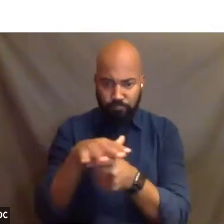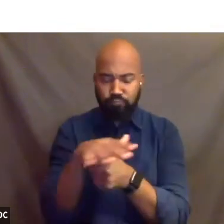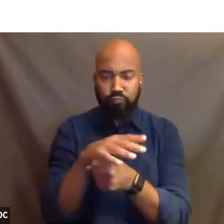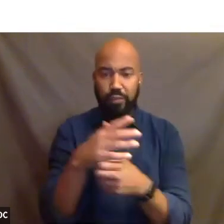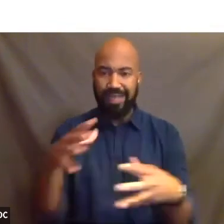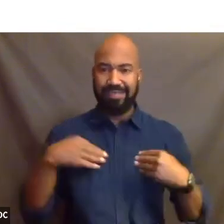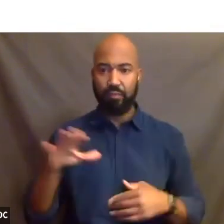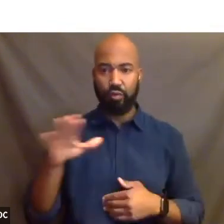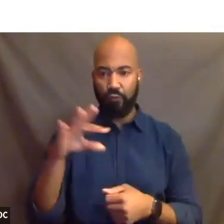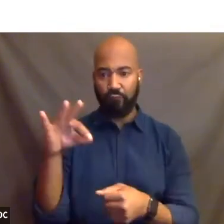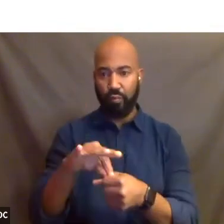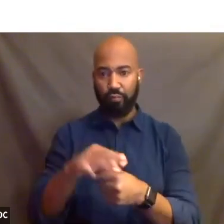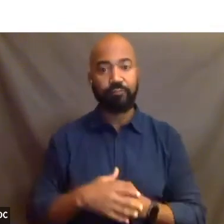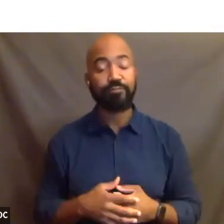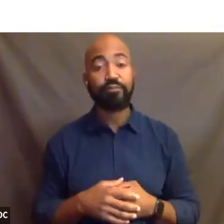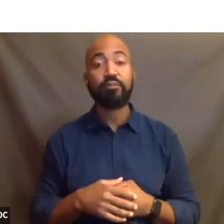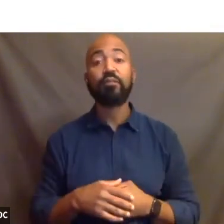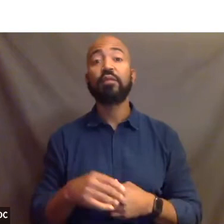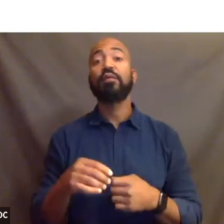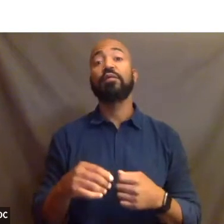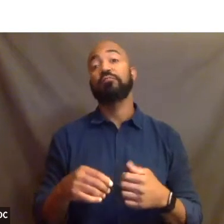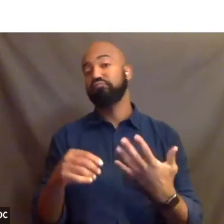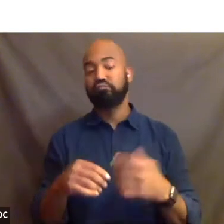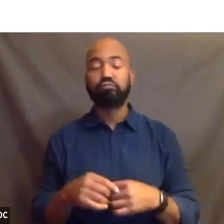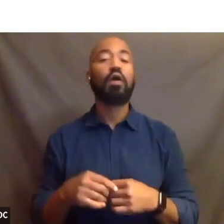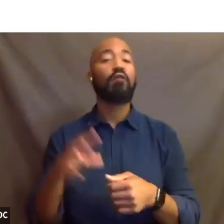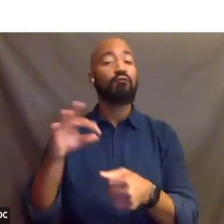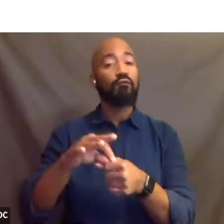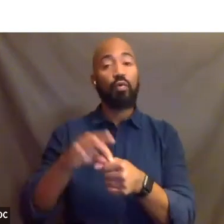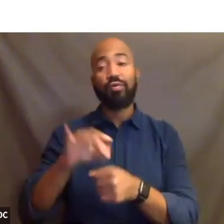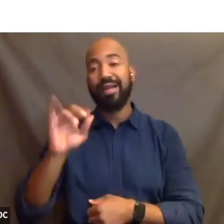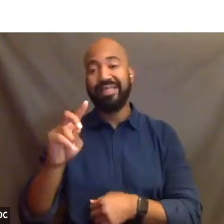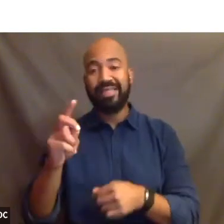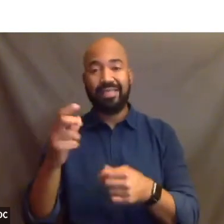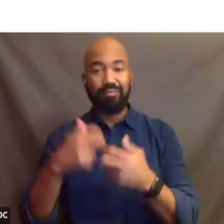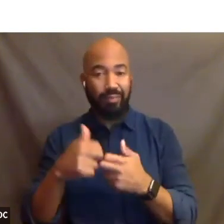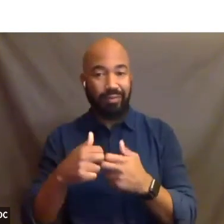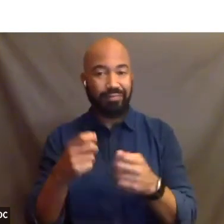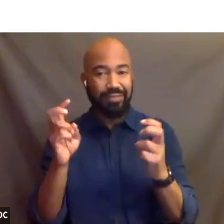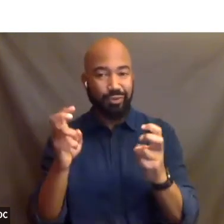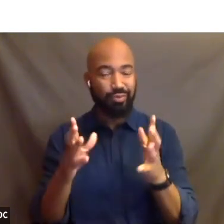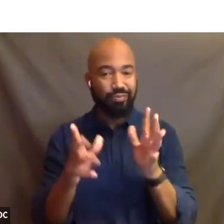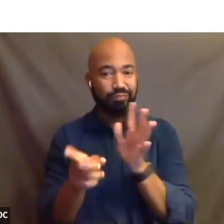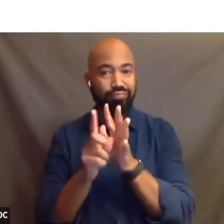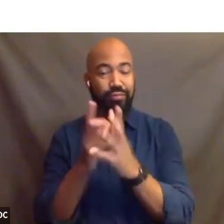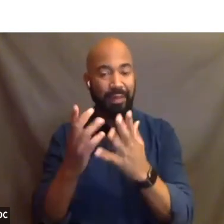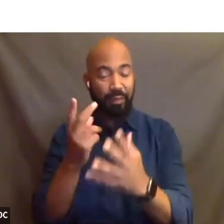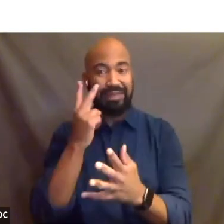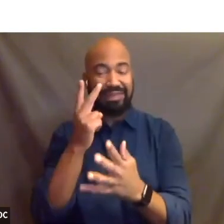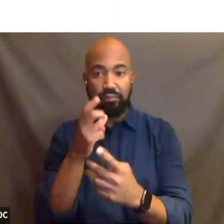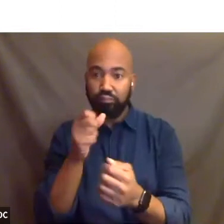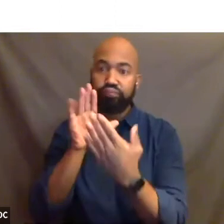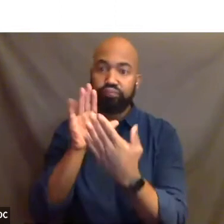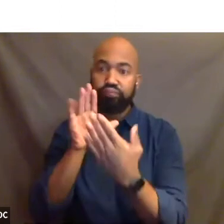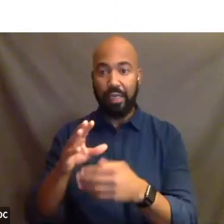about some of Wisconsin's voter ID issues and some other issues we might encounter at the polls, and we'll talk about how to